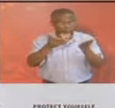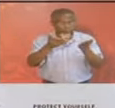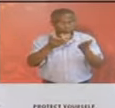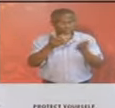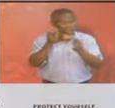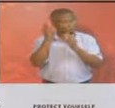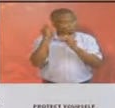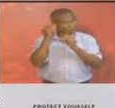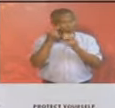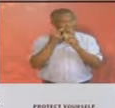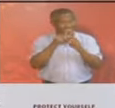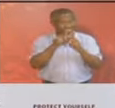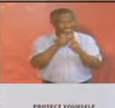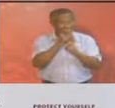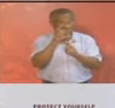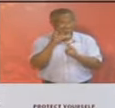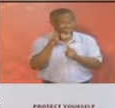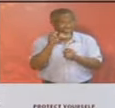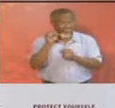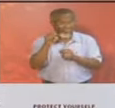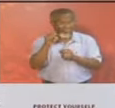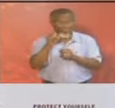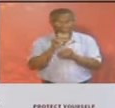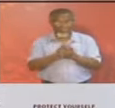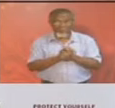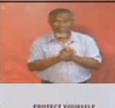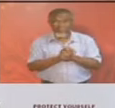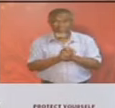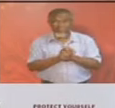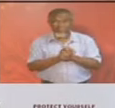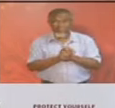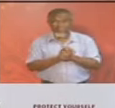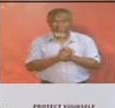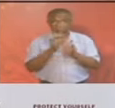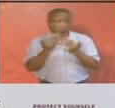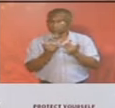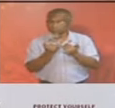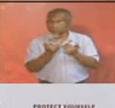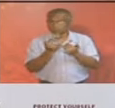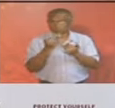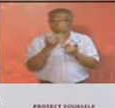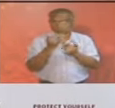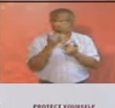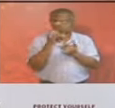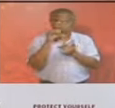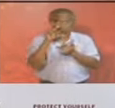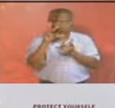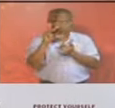Thank you very much, Dr. Hines. We go now to Wired 868, please.